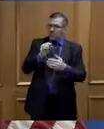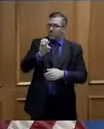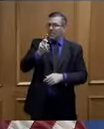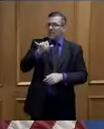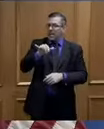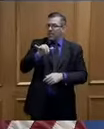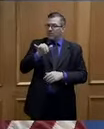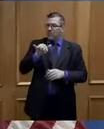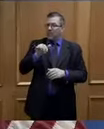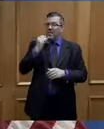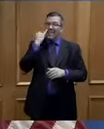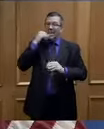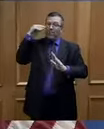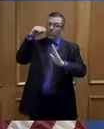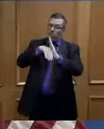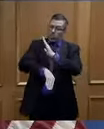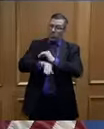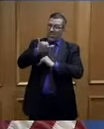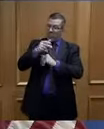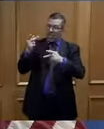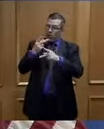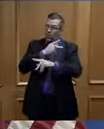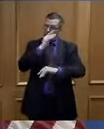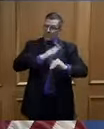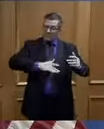health concerns? I think that we have,